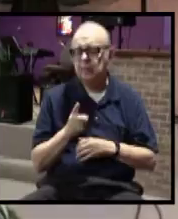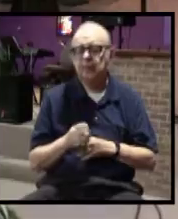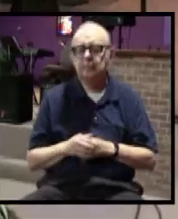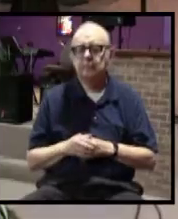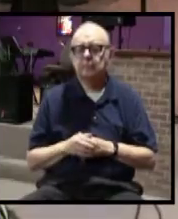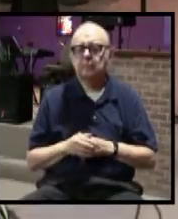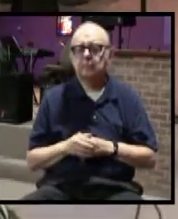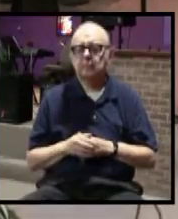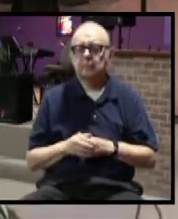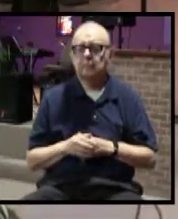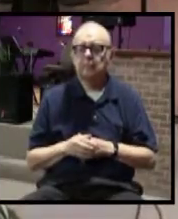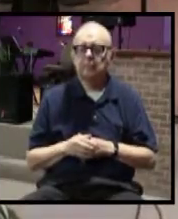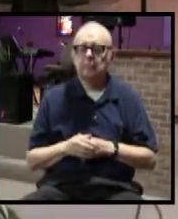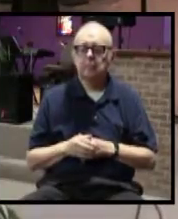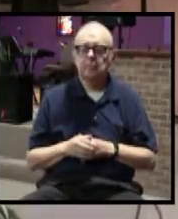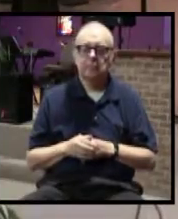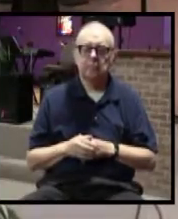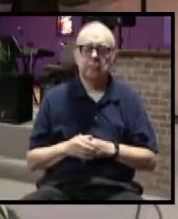They were actually